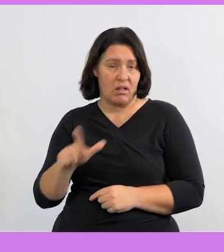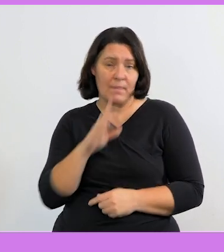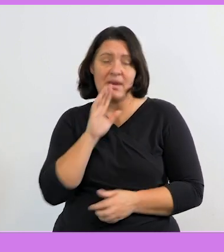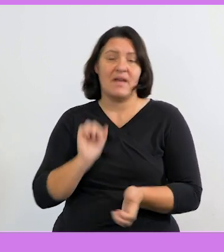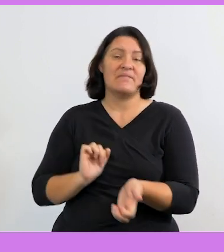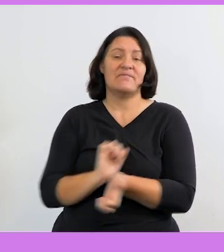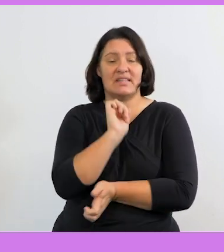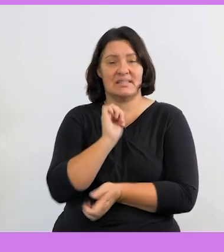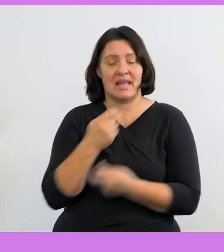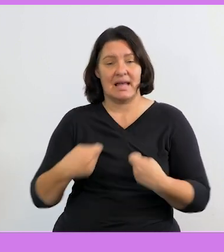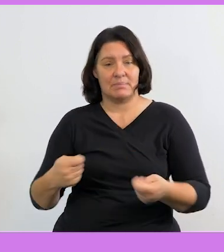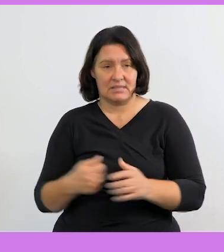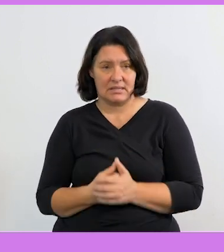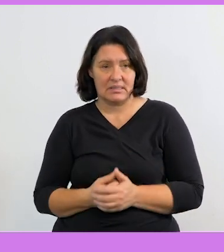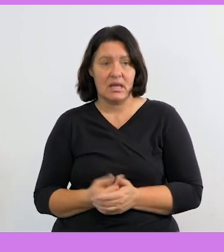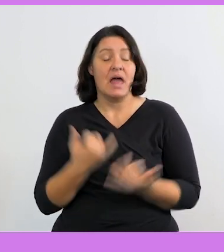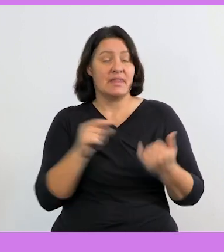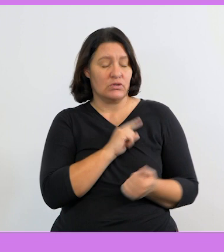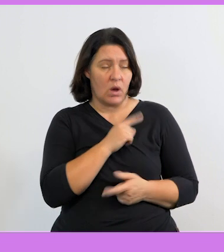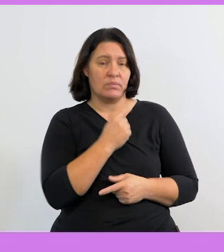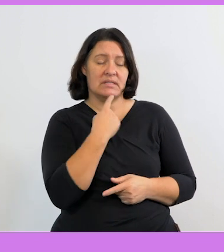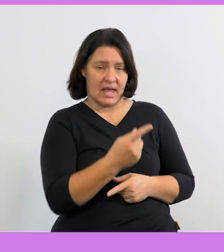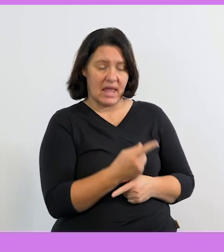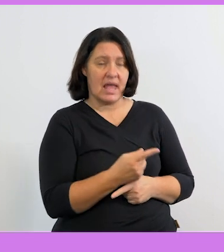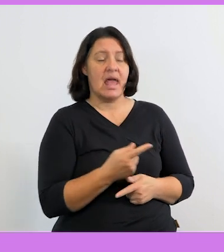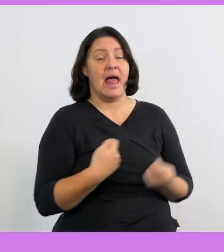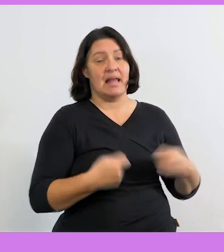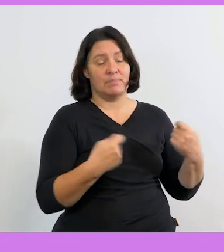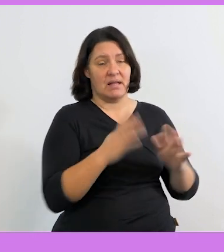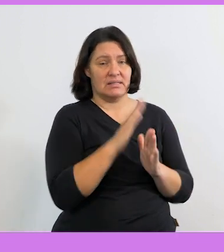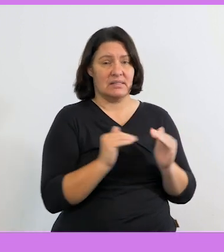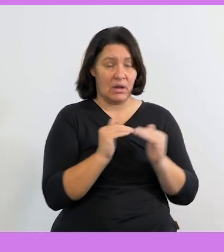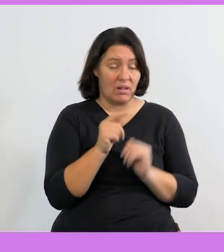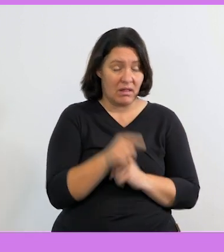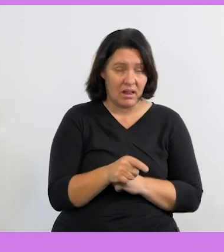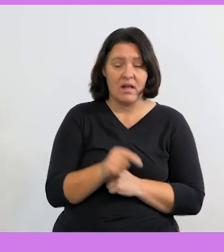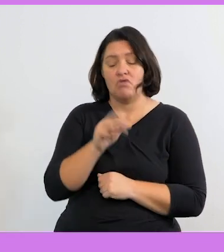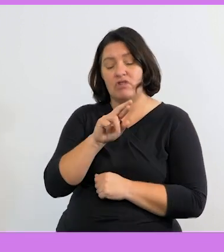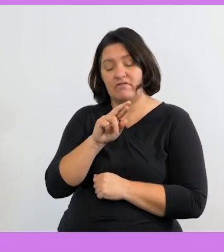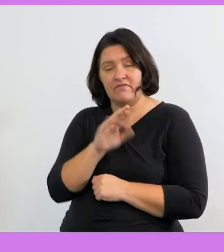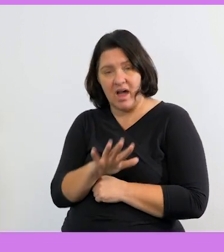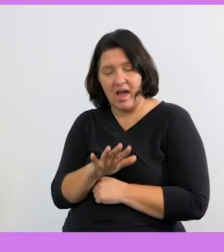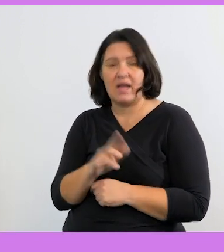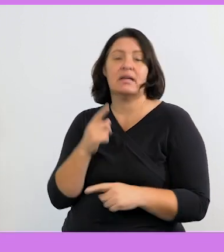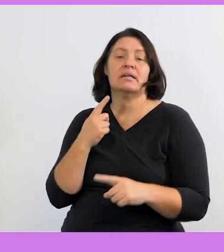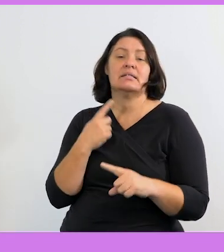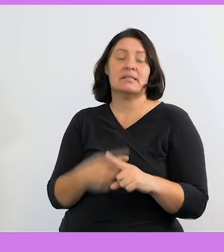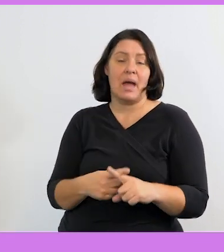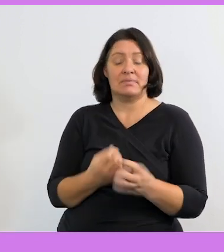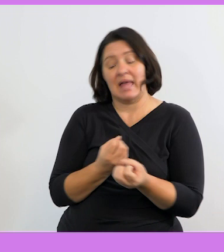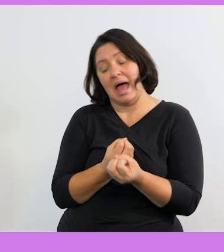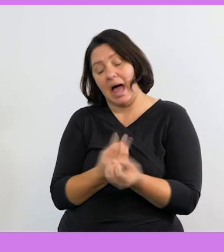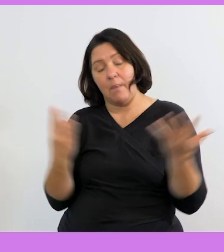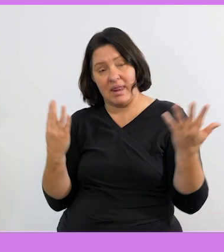be his fixed expenses, right? So therefore, I'm going to say expenses equal 5 Rand